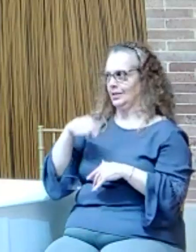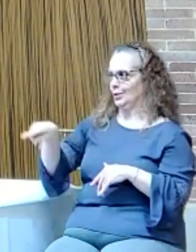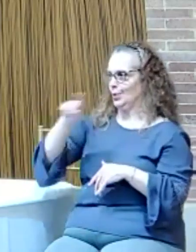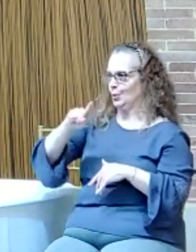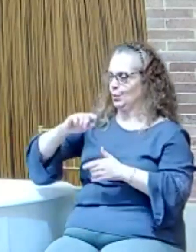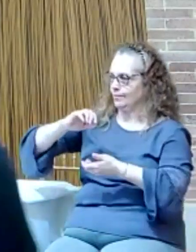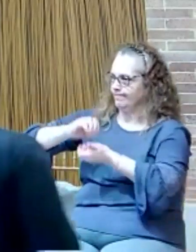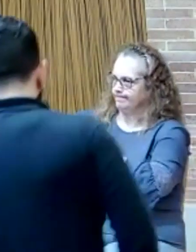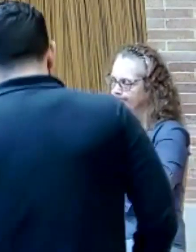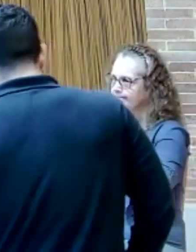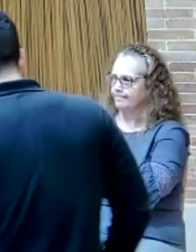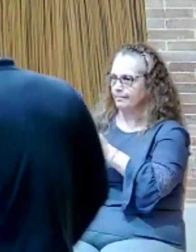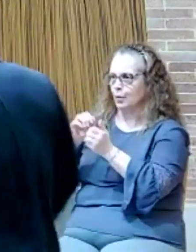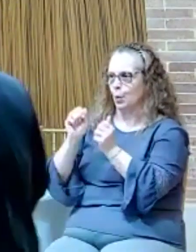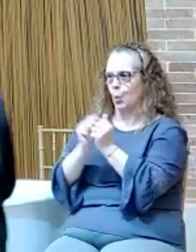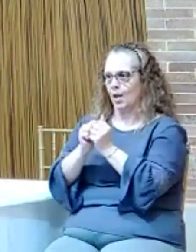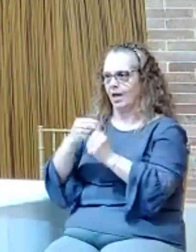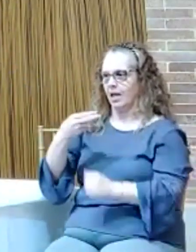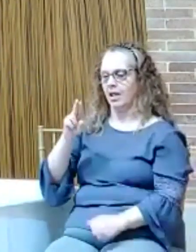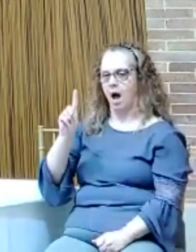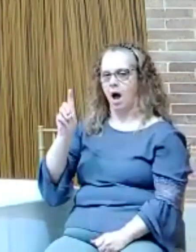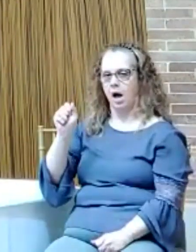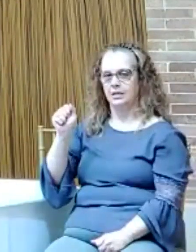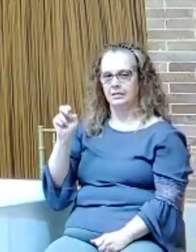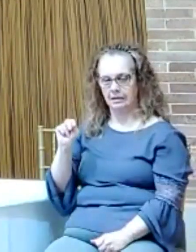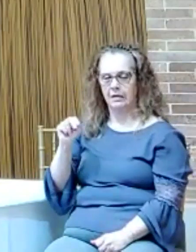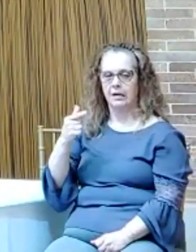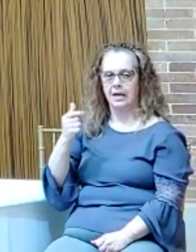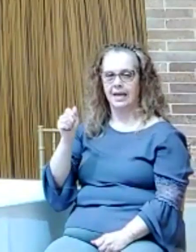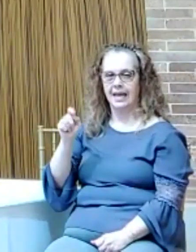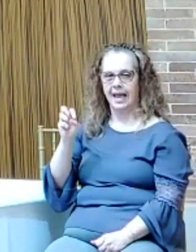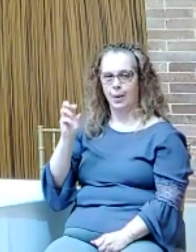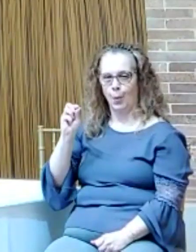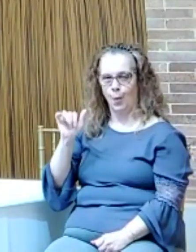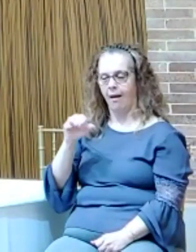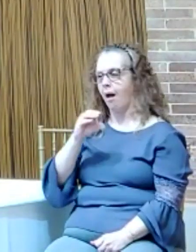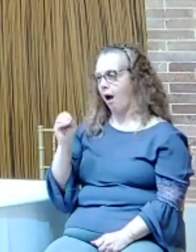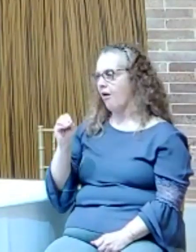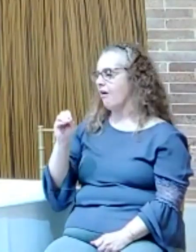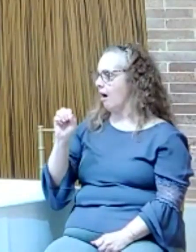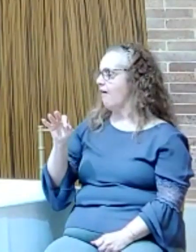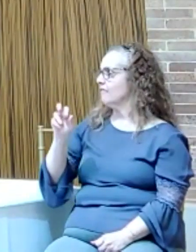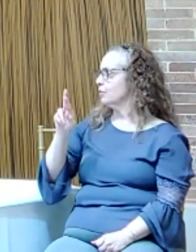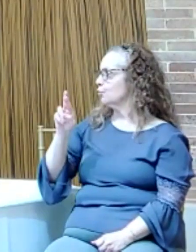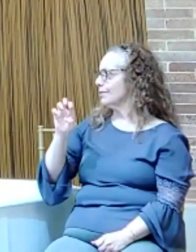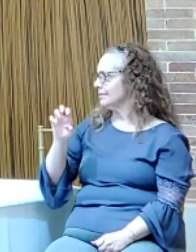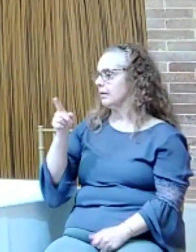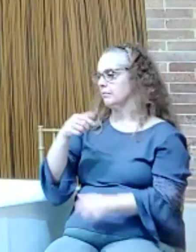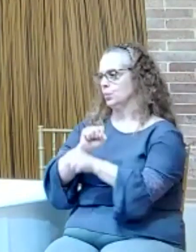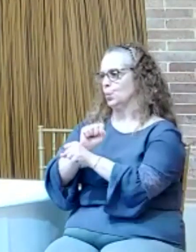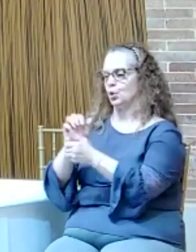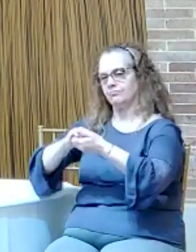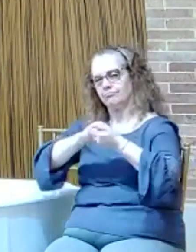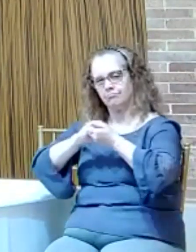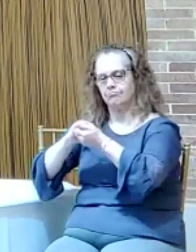partnered with the Hudson Gateway Association of Realtors it's just wonderful um that you all work together